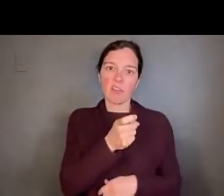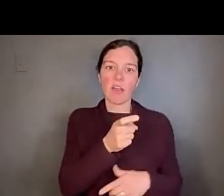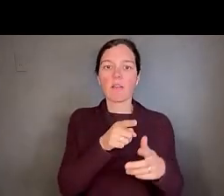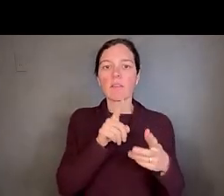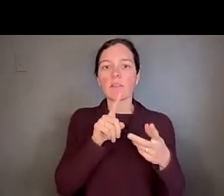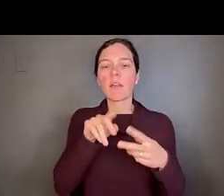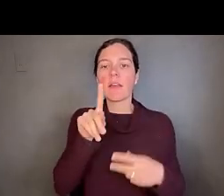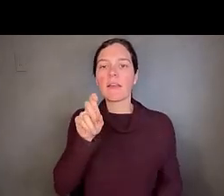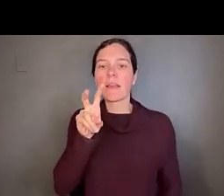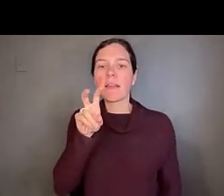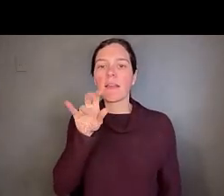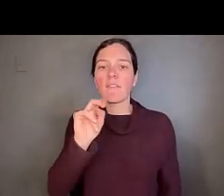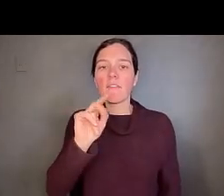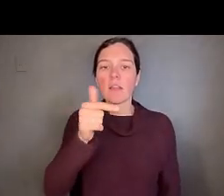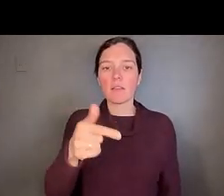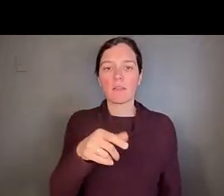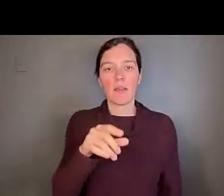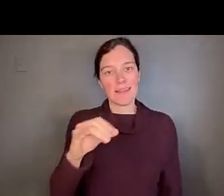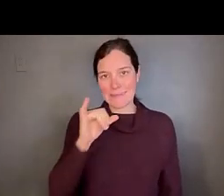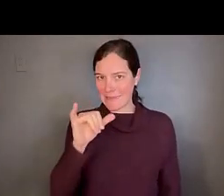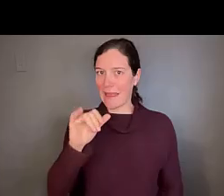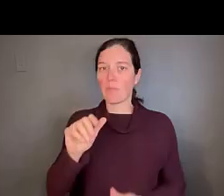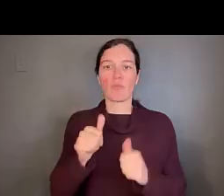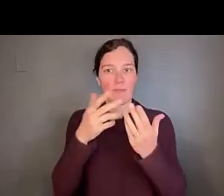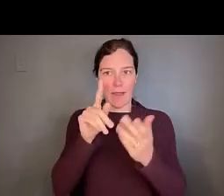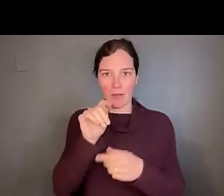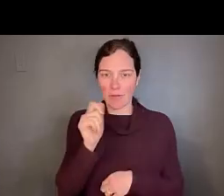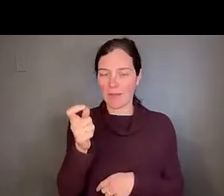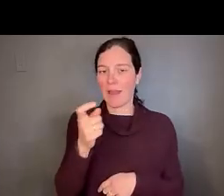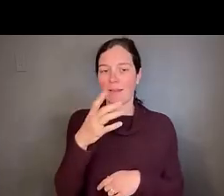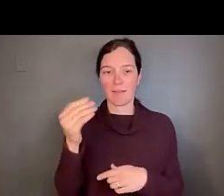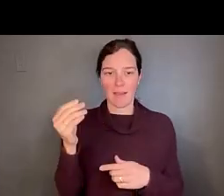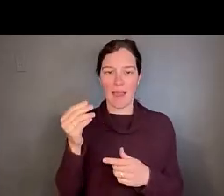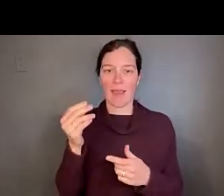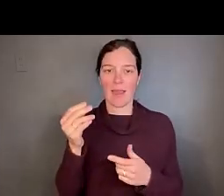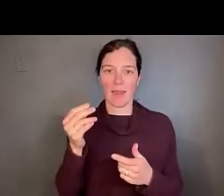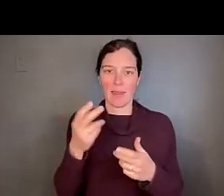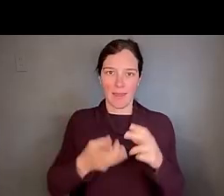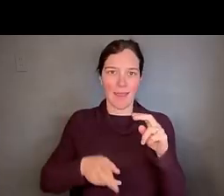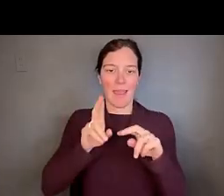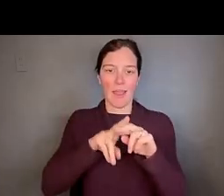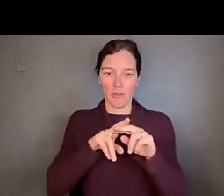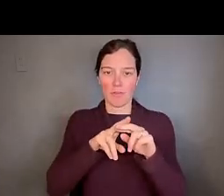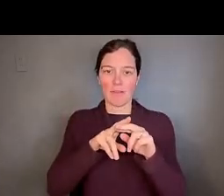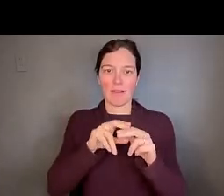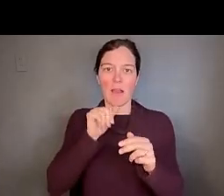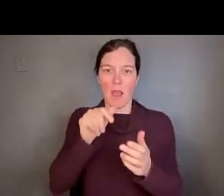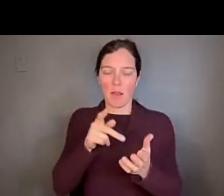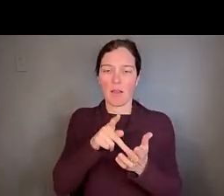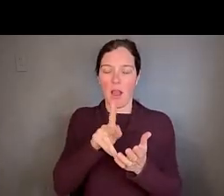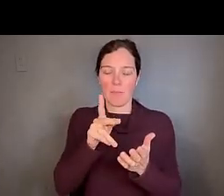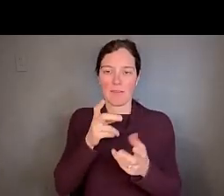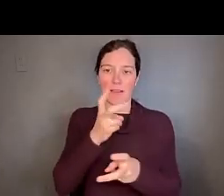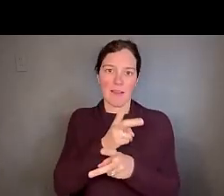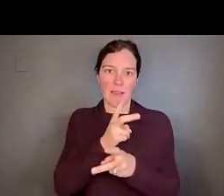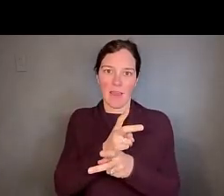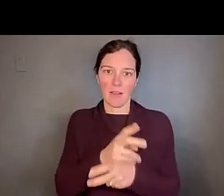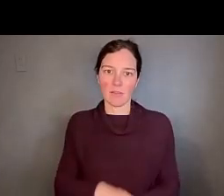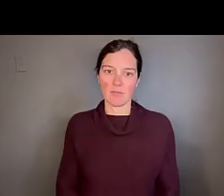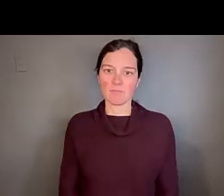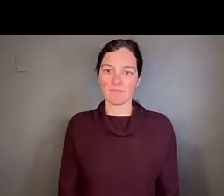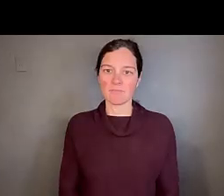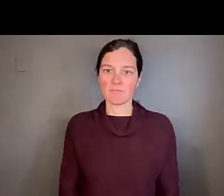Kevin. Same, the provider tax and the resulting increase in uncompensated care that we're all going to have to deal